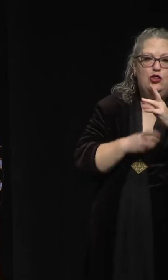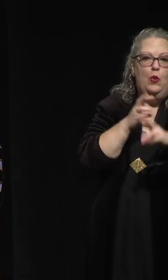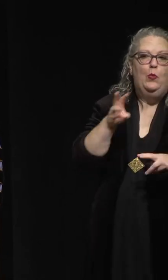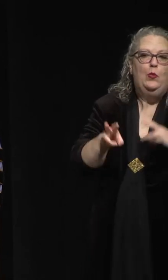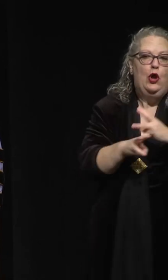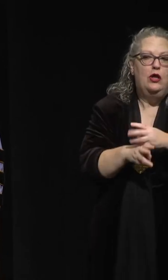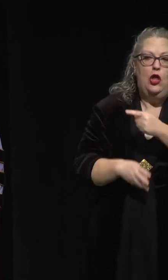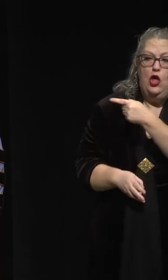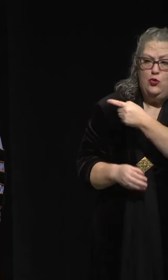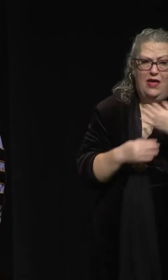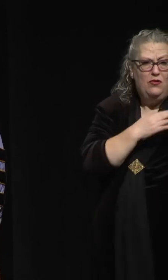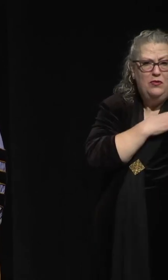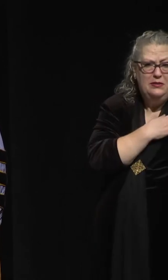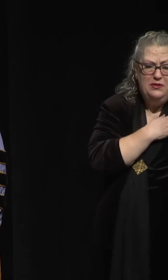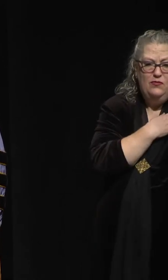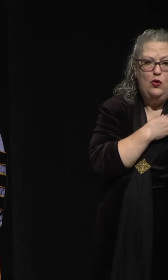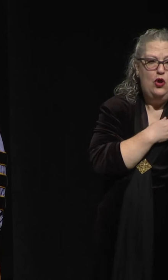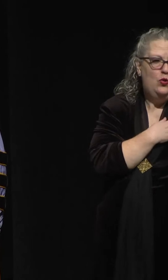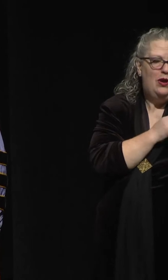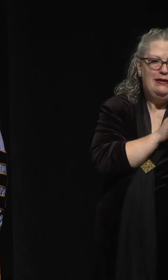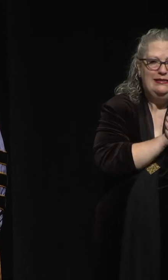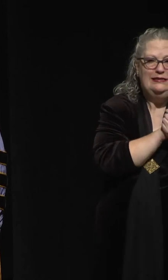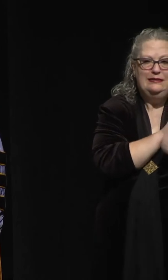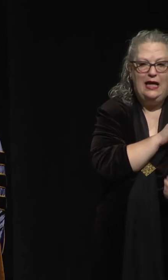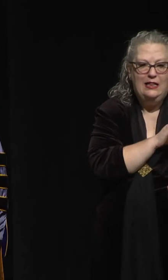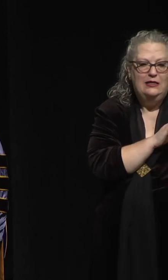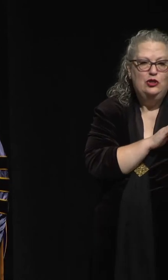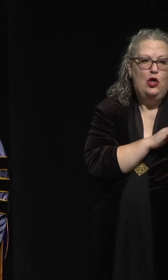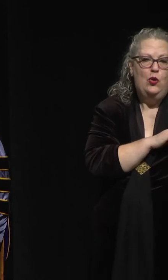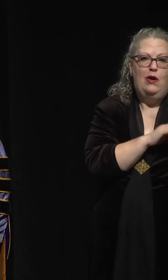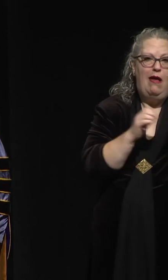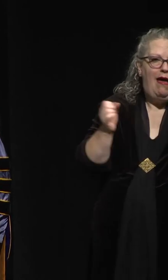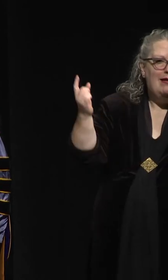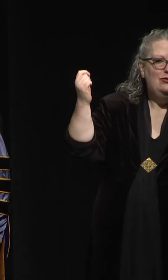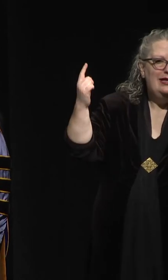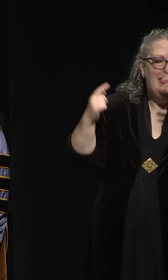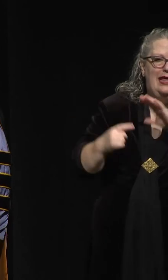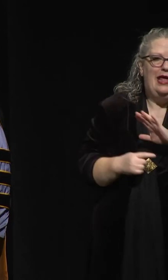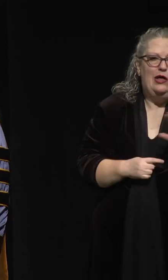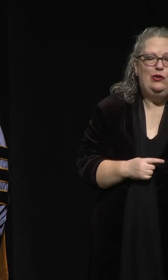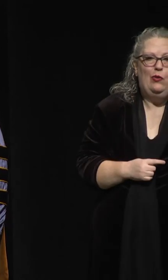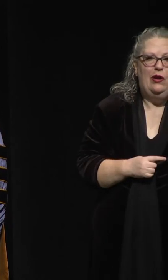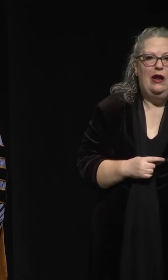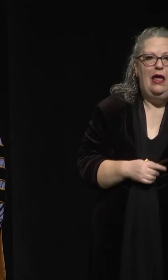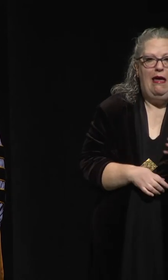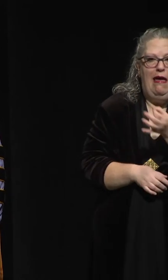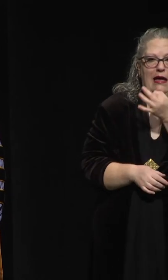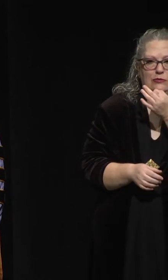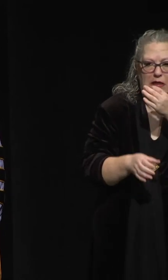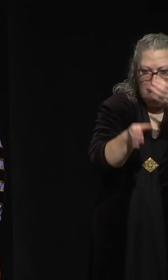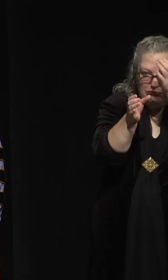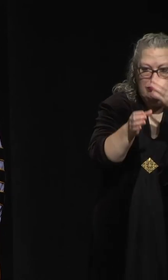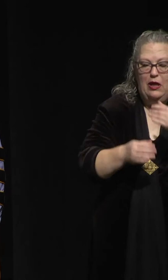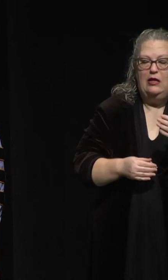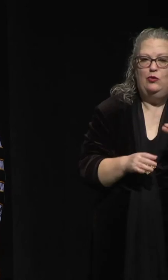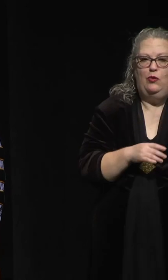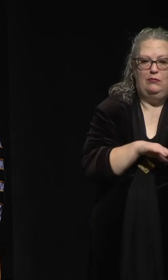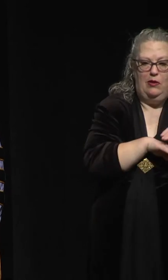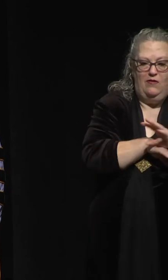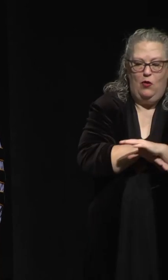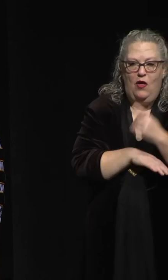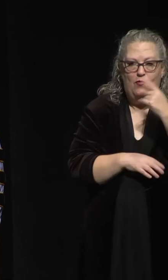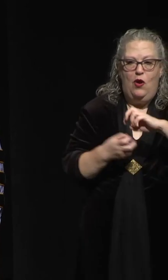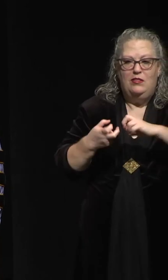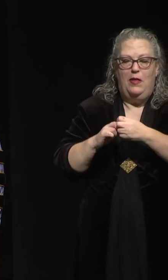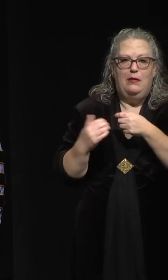have a responsibility to bring your talents, understanding, and expertise to bear on the